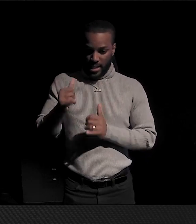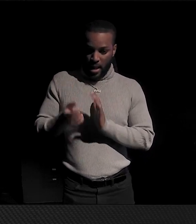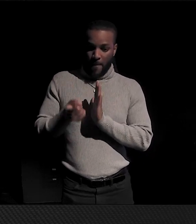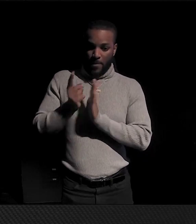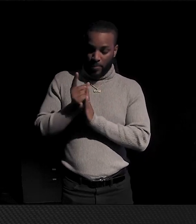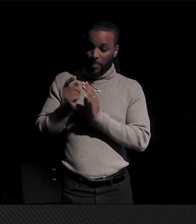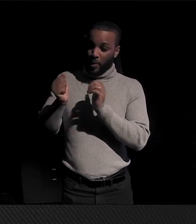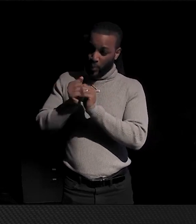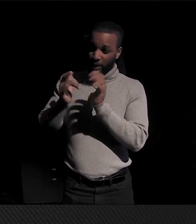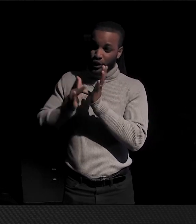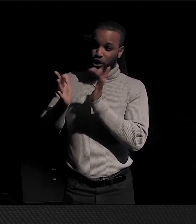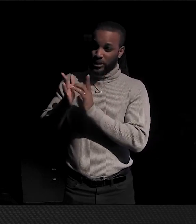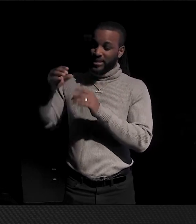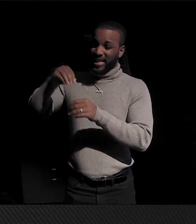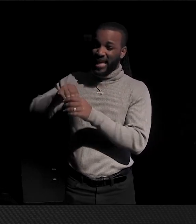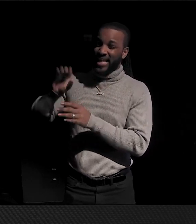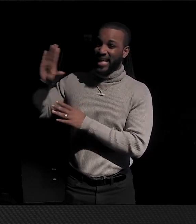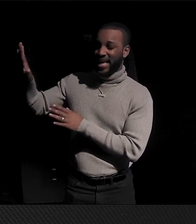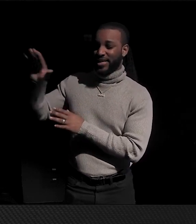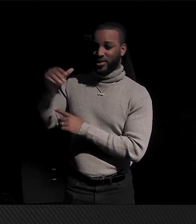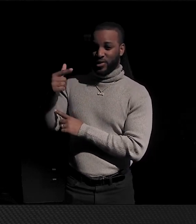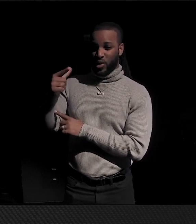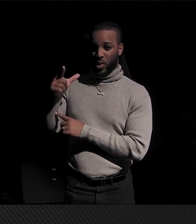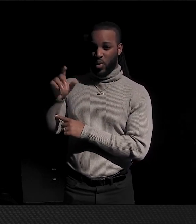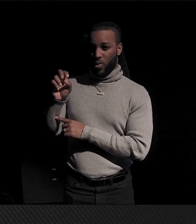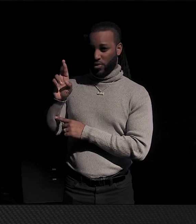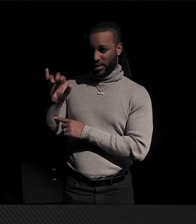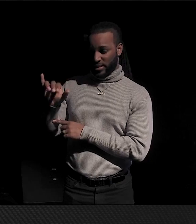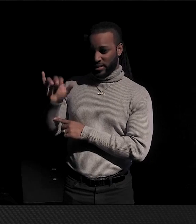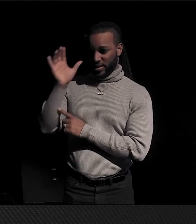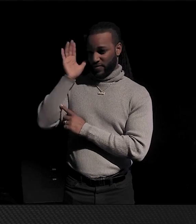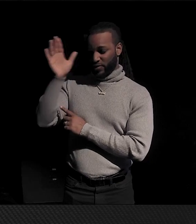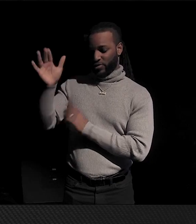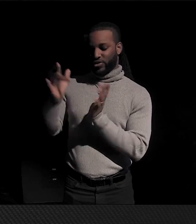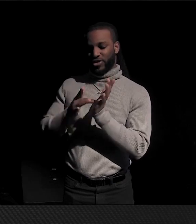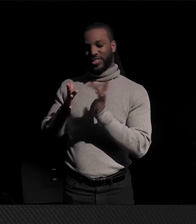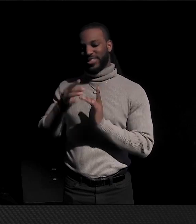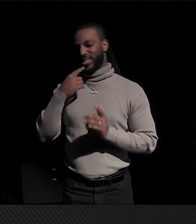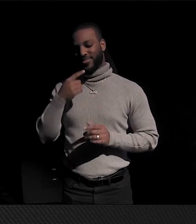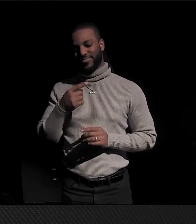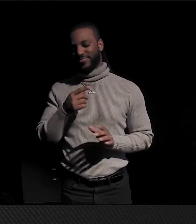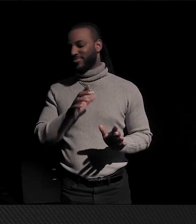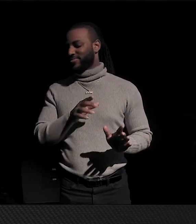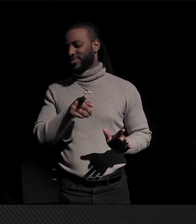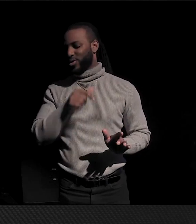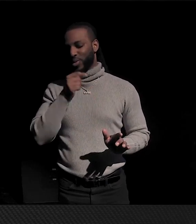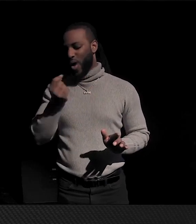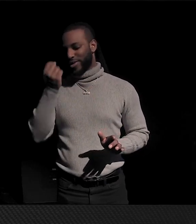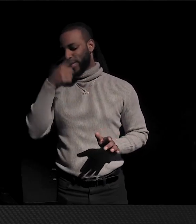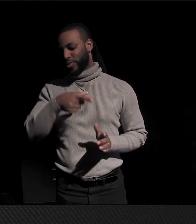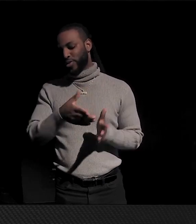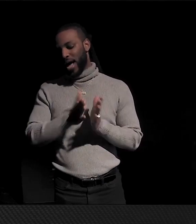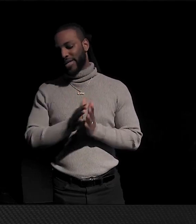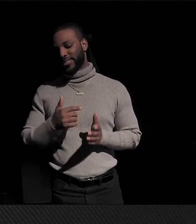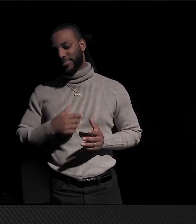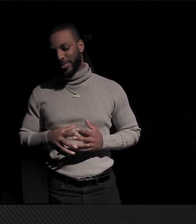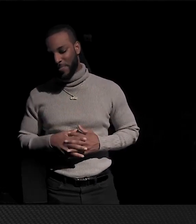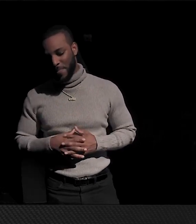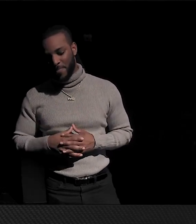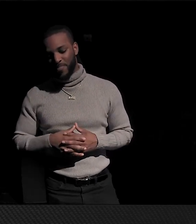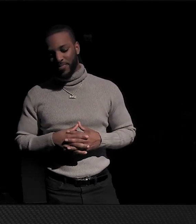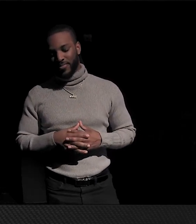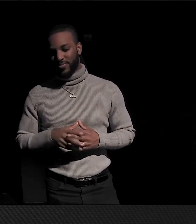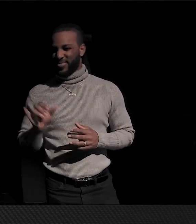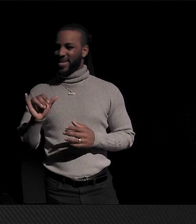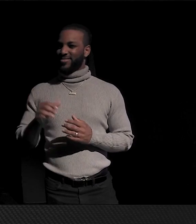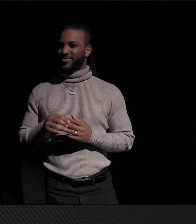with Jesus in his glory that is to come. And Jesus just says to him, you don't understand what you're asking.